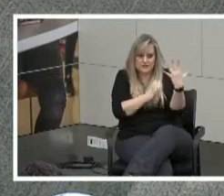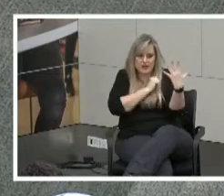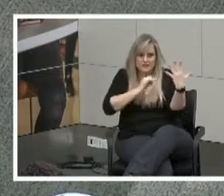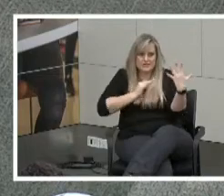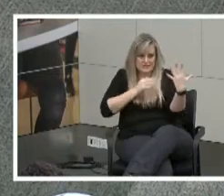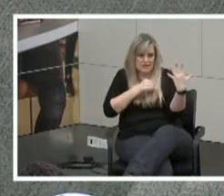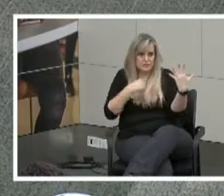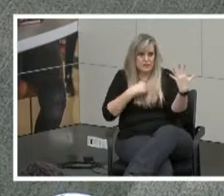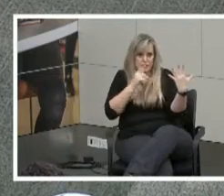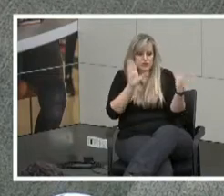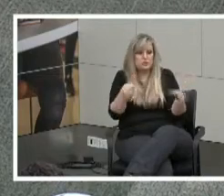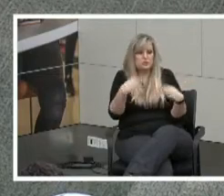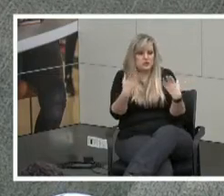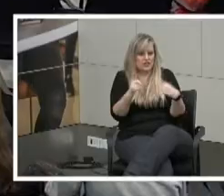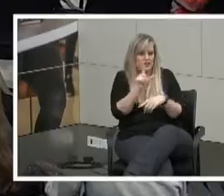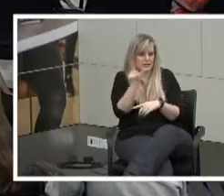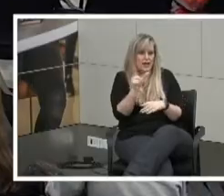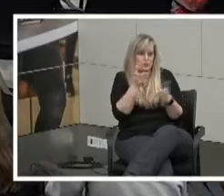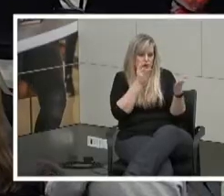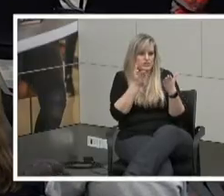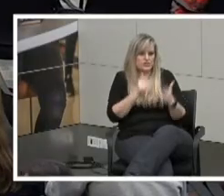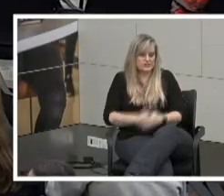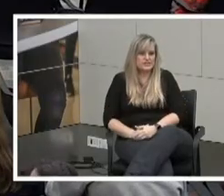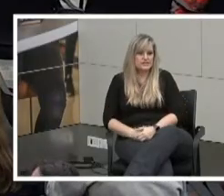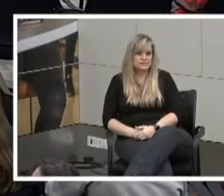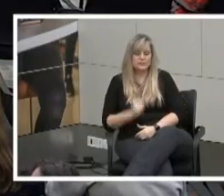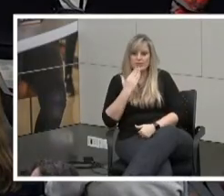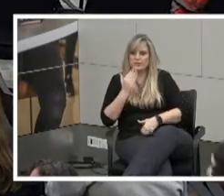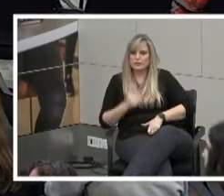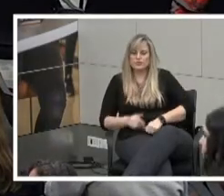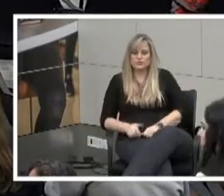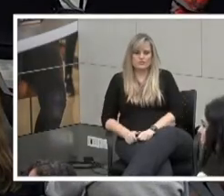MERS Services thank